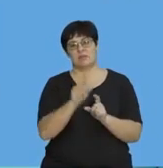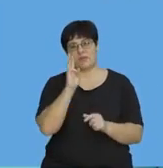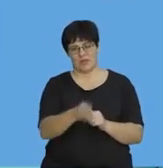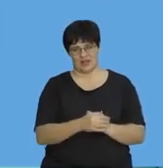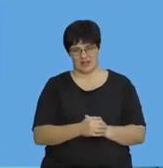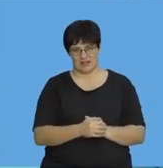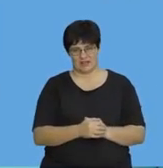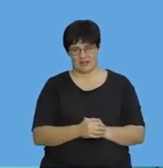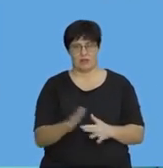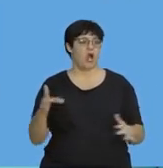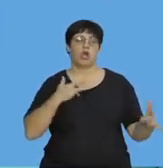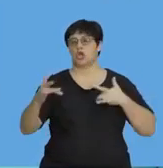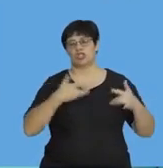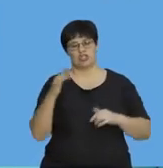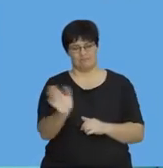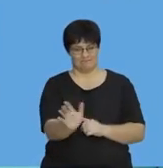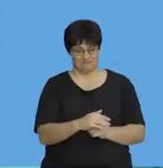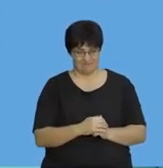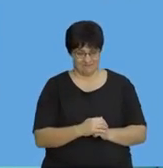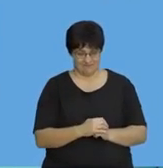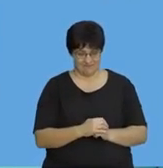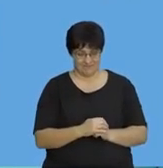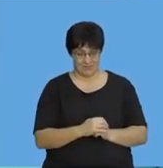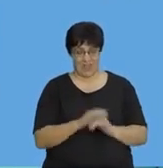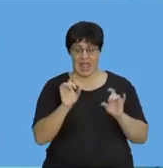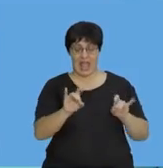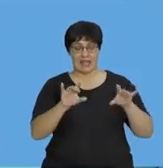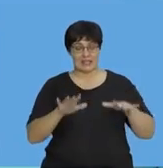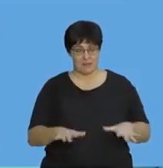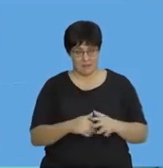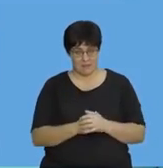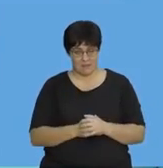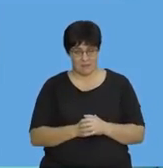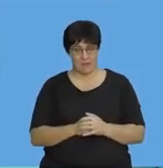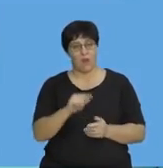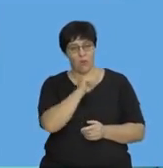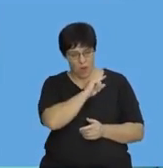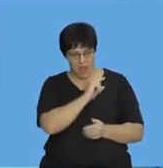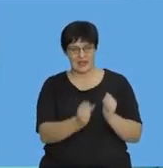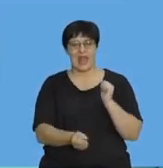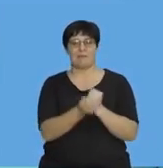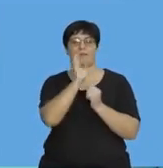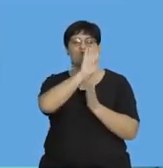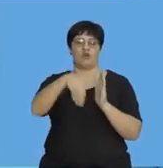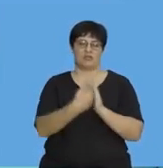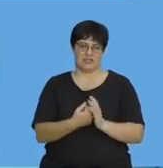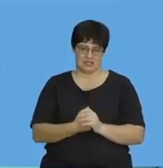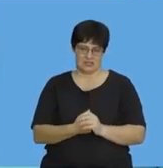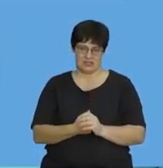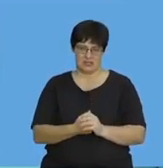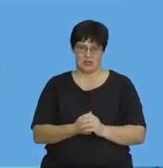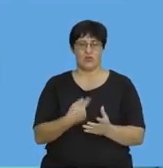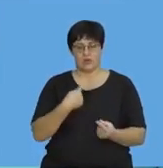be exactly the same. Don't worry about it. In an exam, because we know this happens